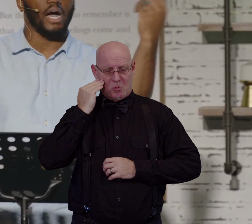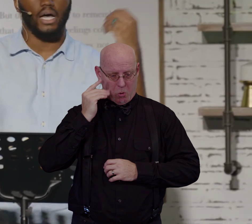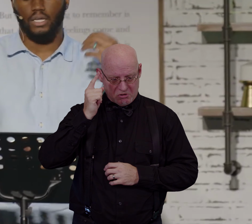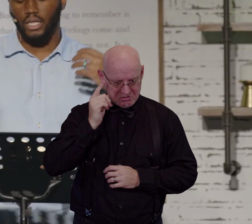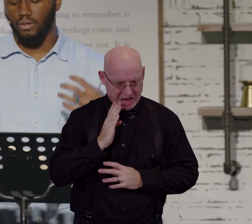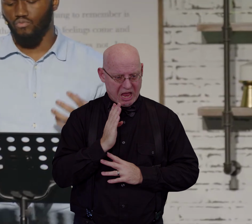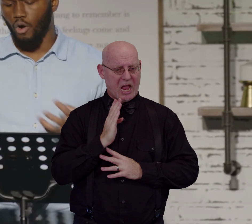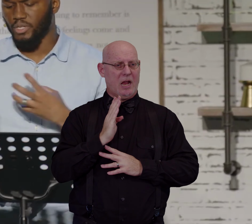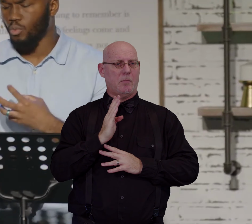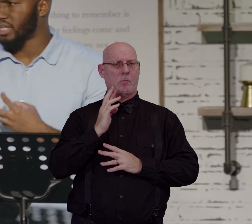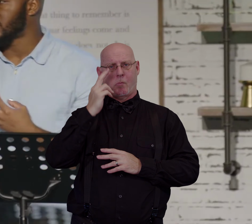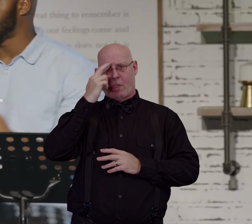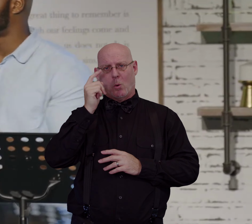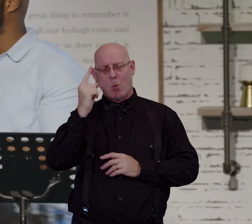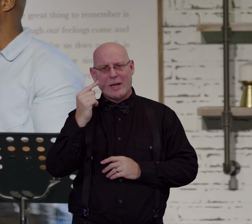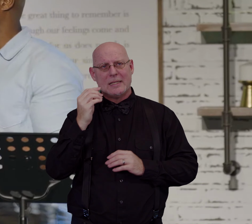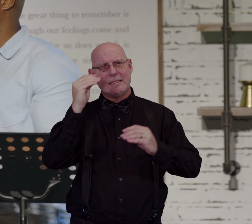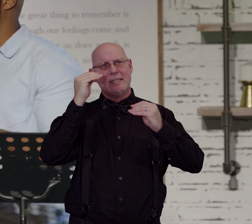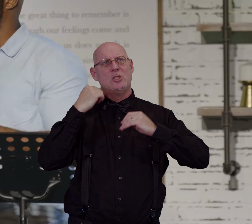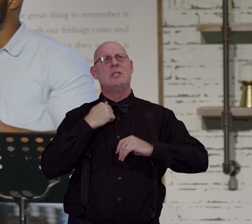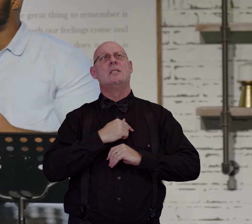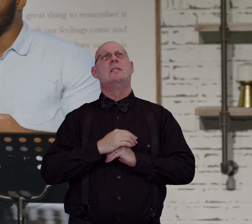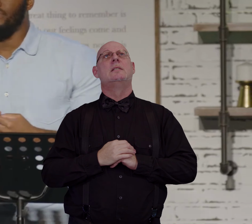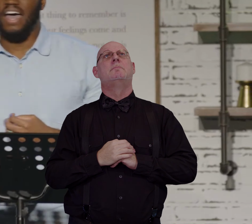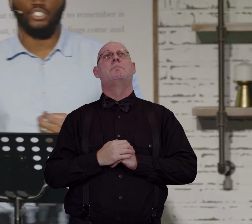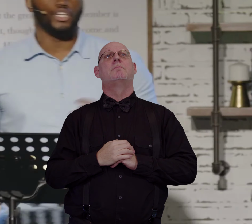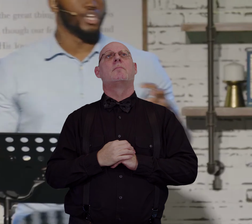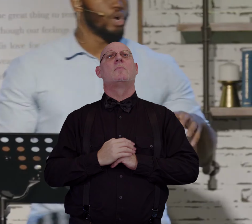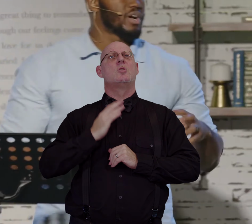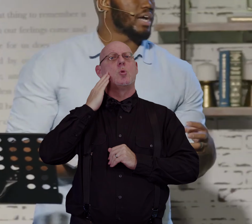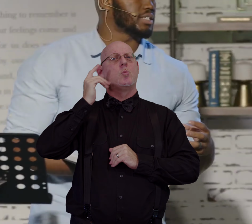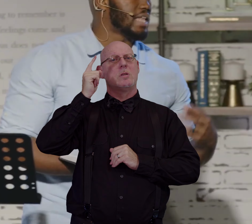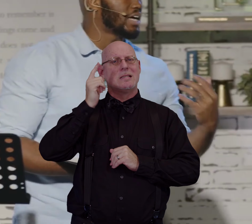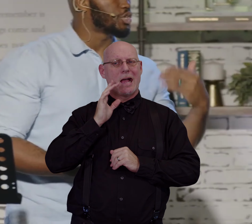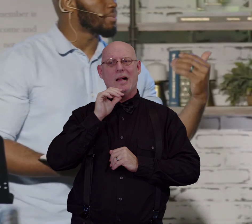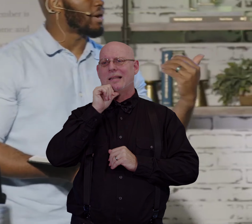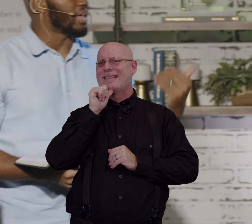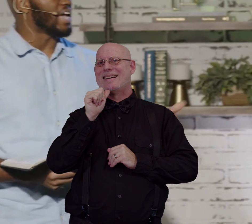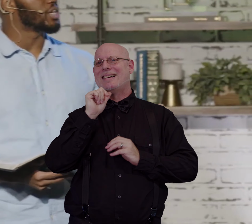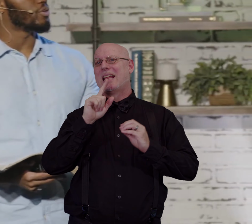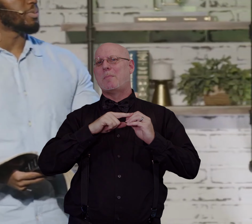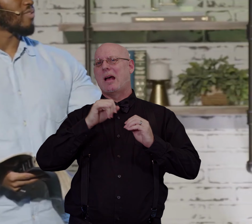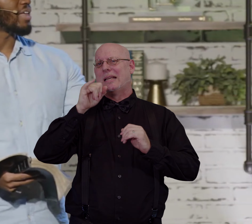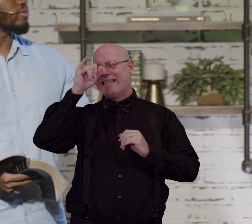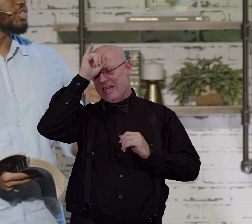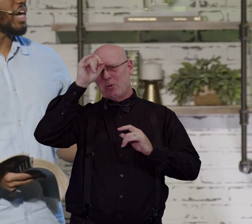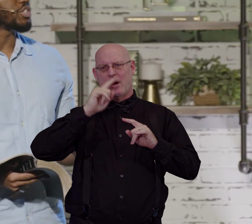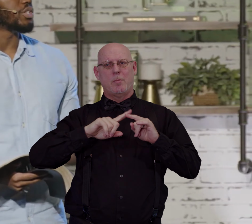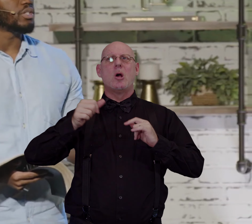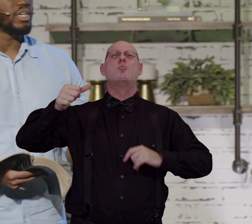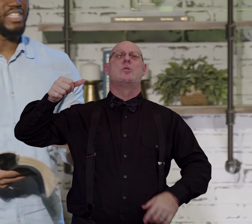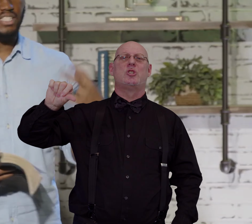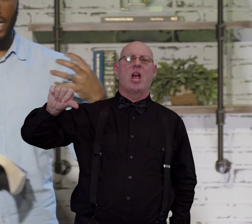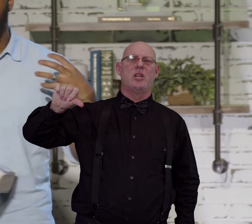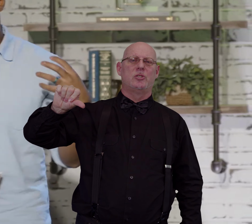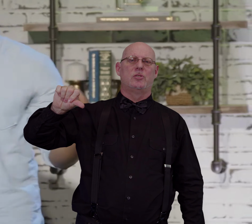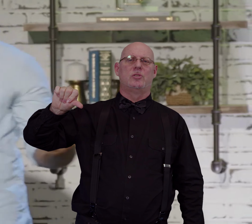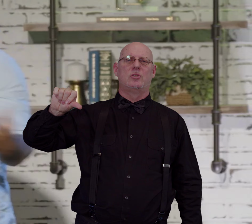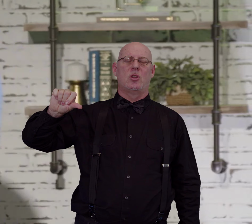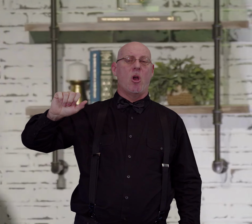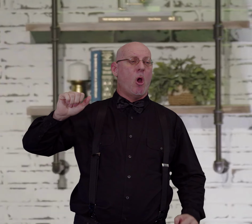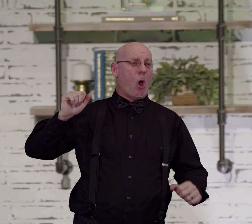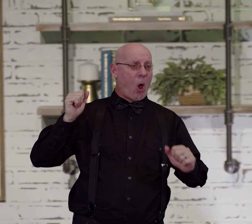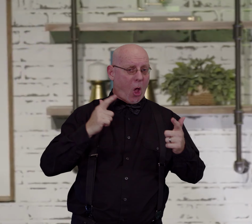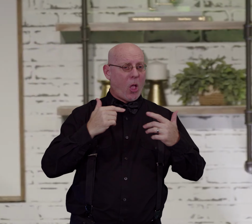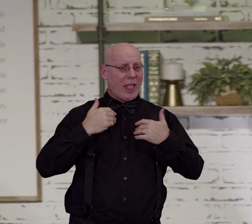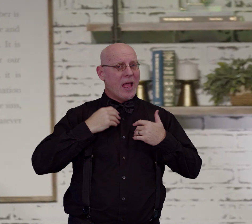knowing God, in Romans 1, it teaches us that to know God is not just about ignorance, but rather rejection. It says that